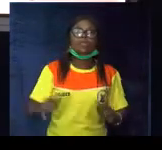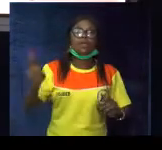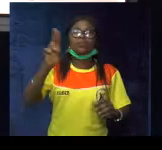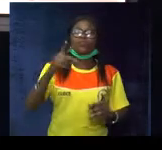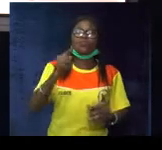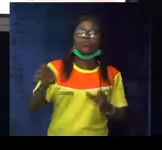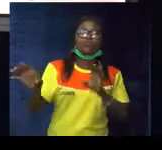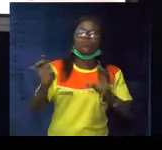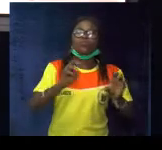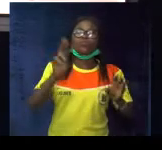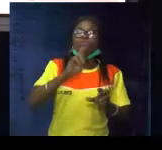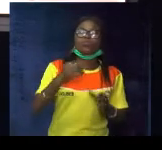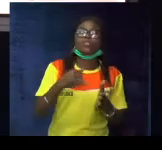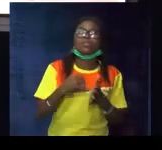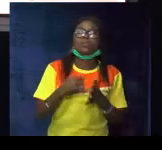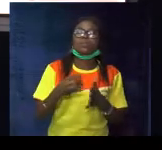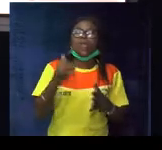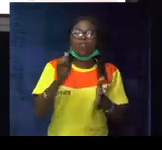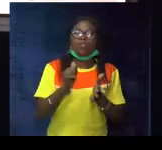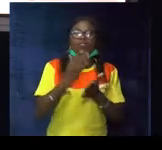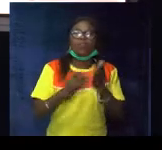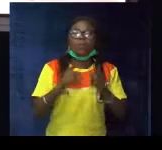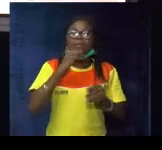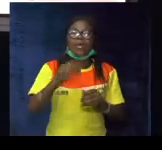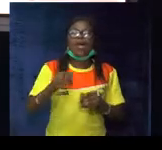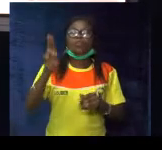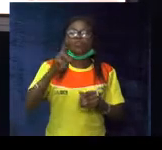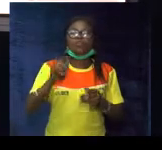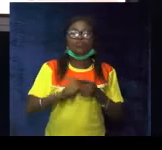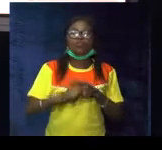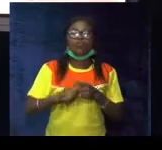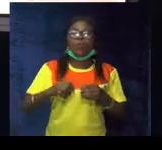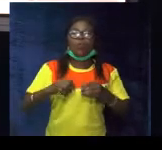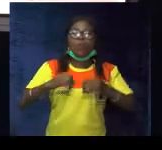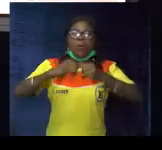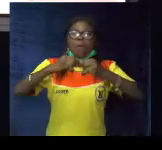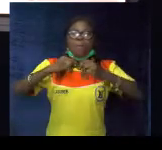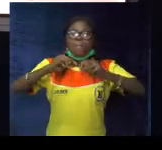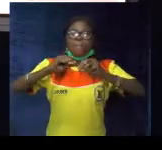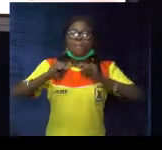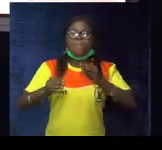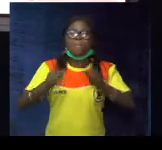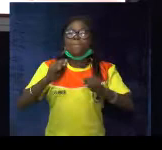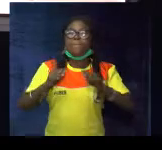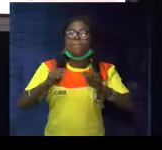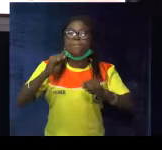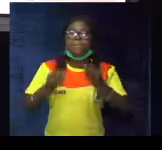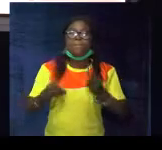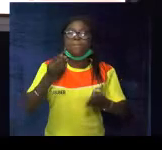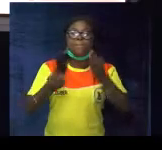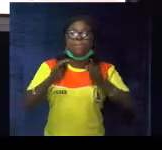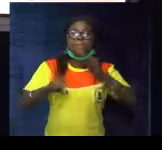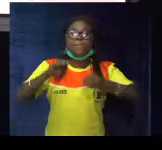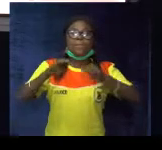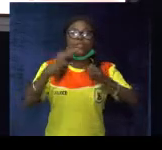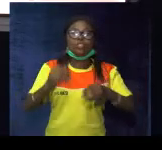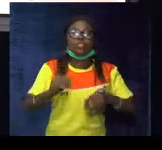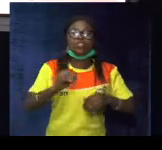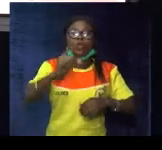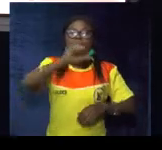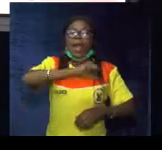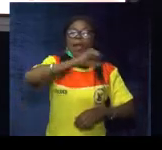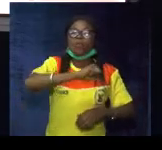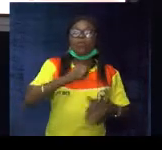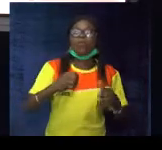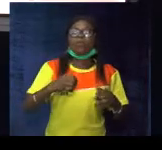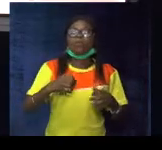something like this. Your protractor that we used to measure angle the other time is in fact a semicircle, because if you put two protractors together, you